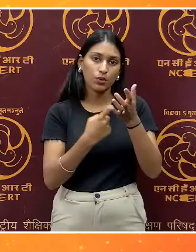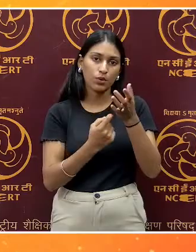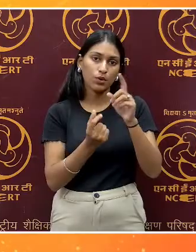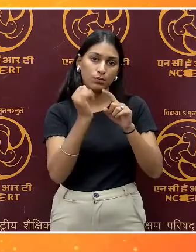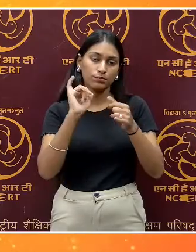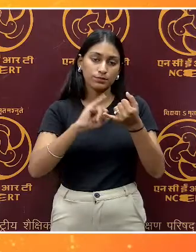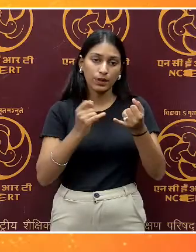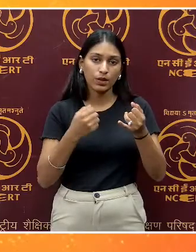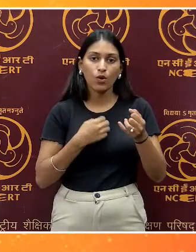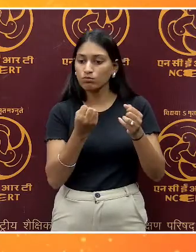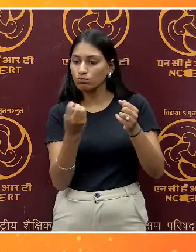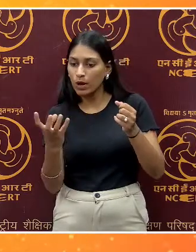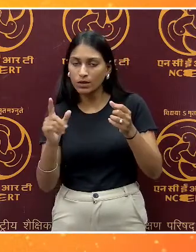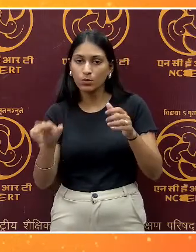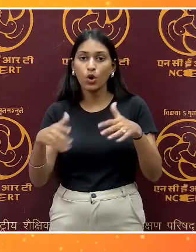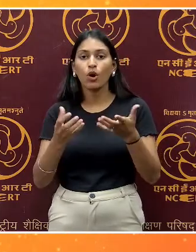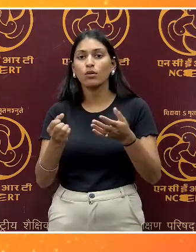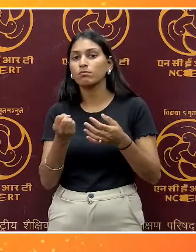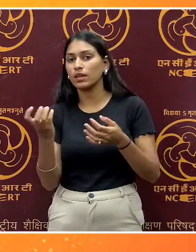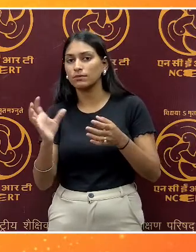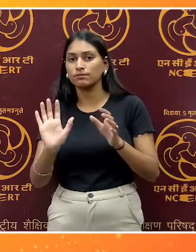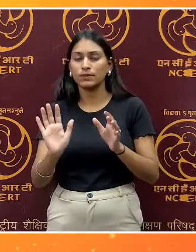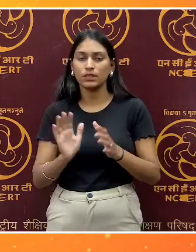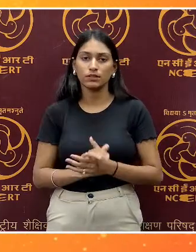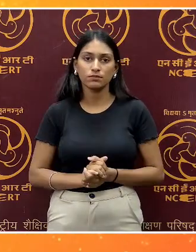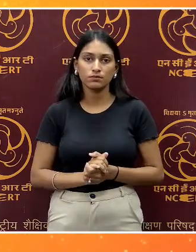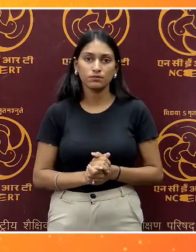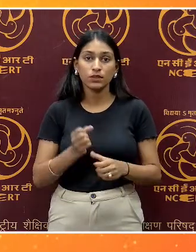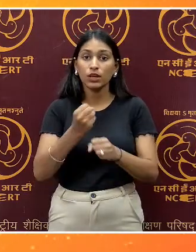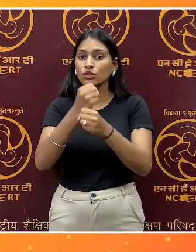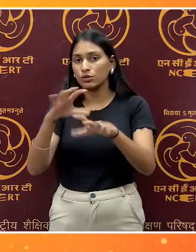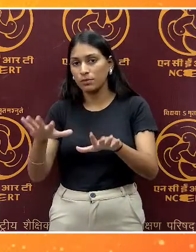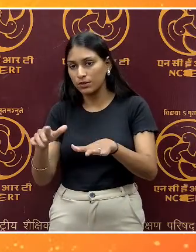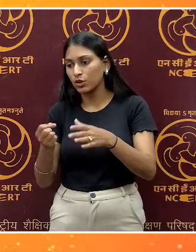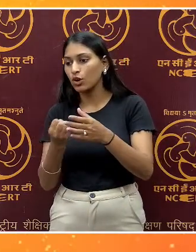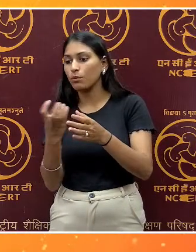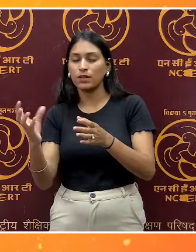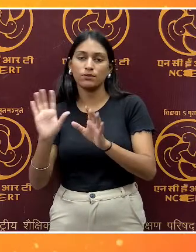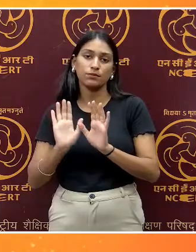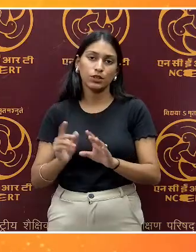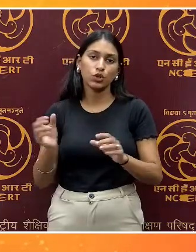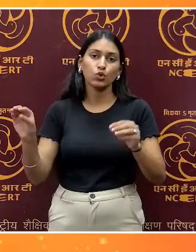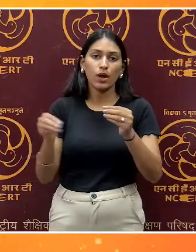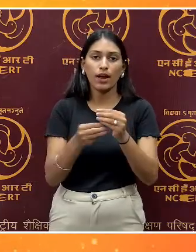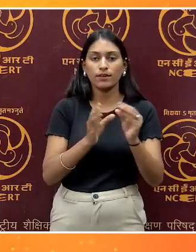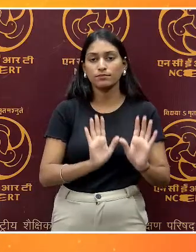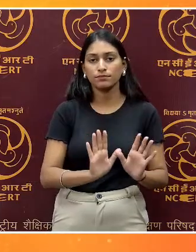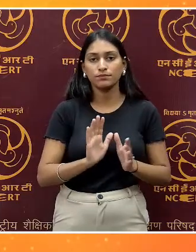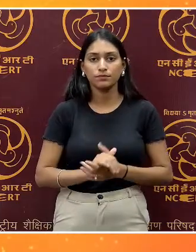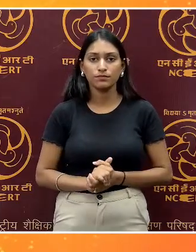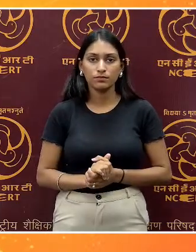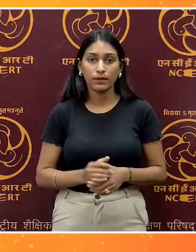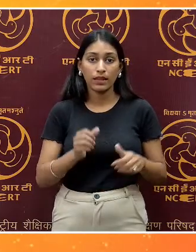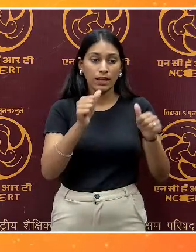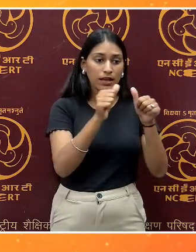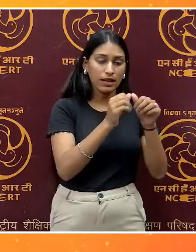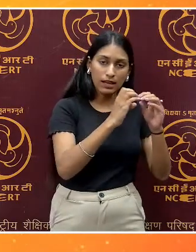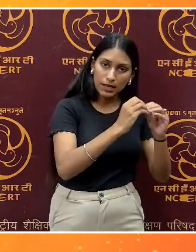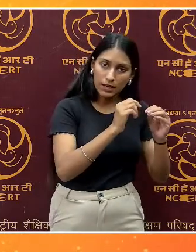geometrically or mathematically. Mathematically, in the diagram you can see tangent theta is AB